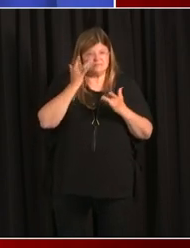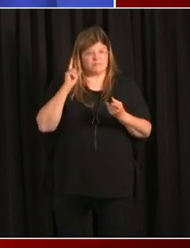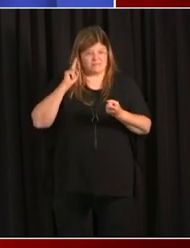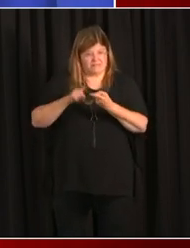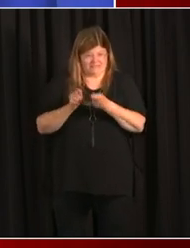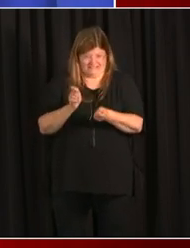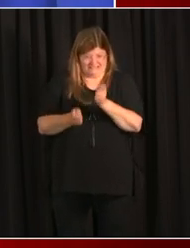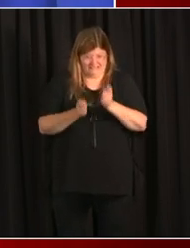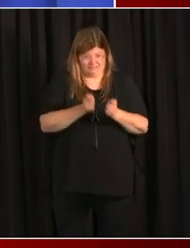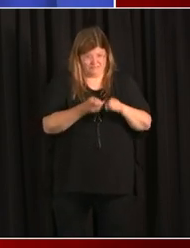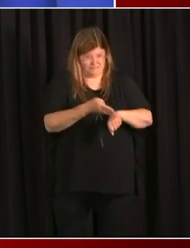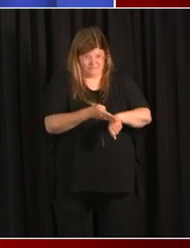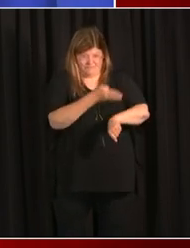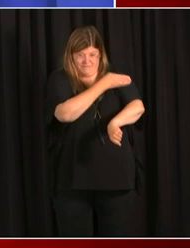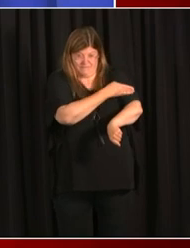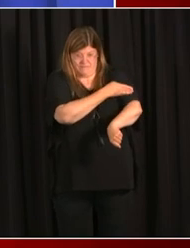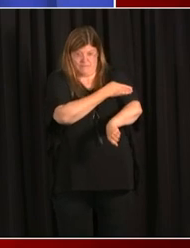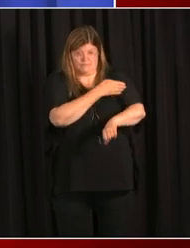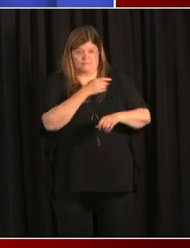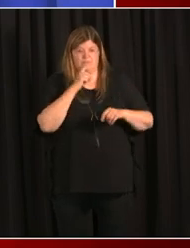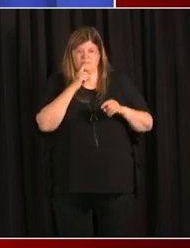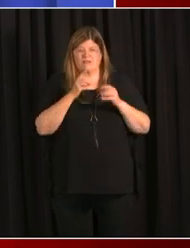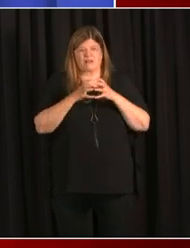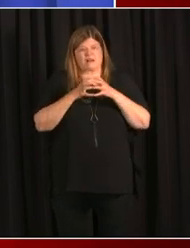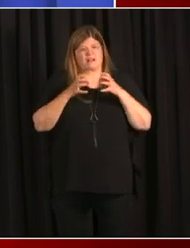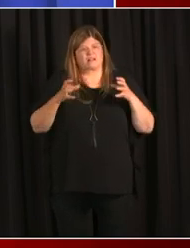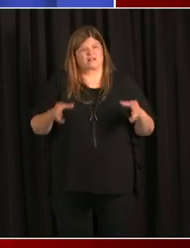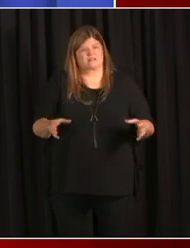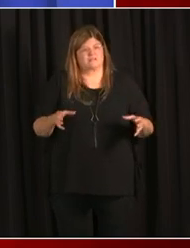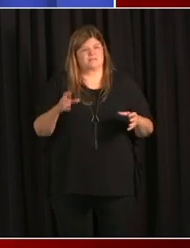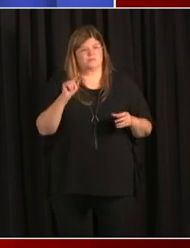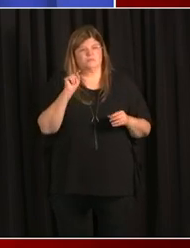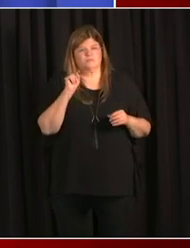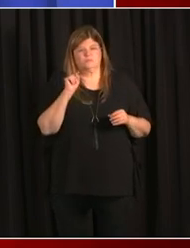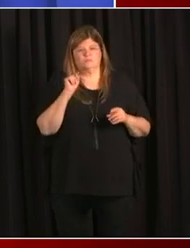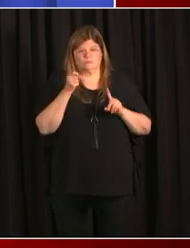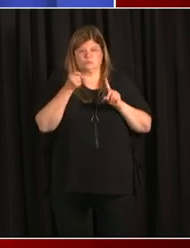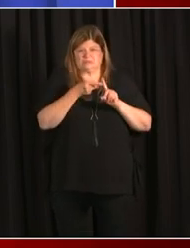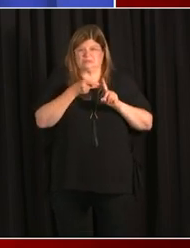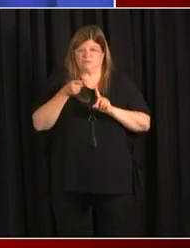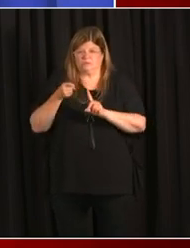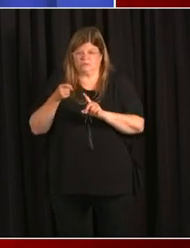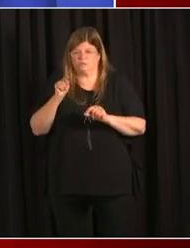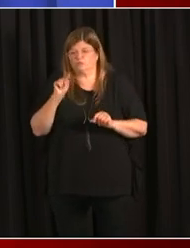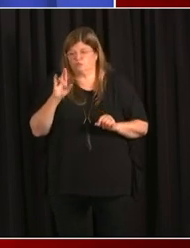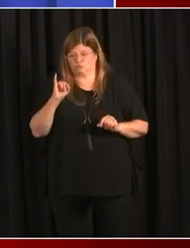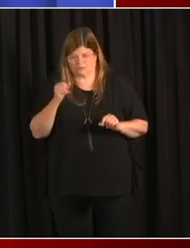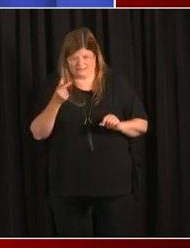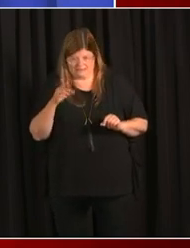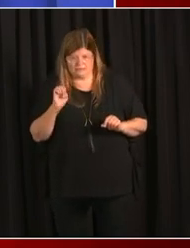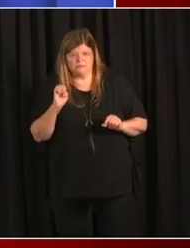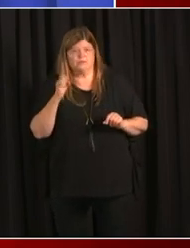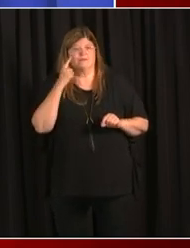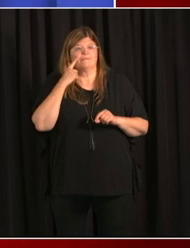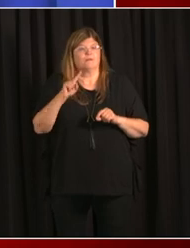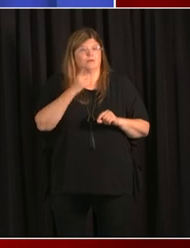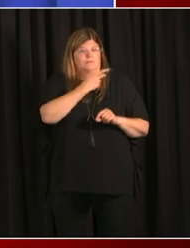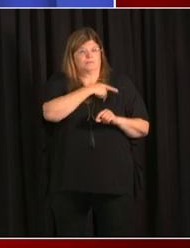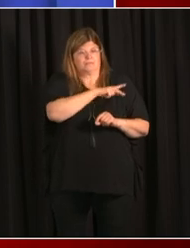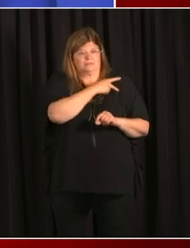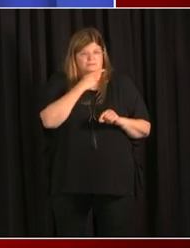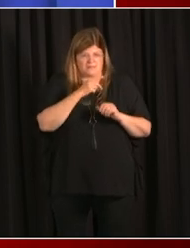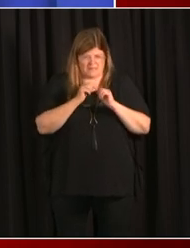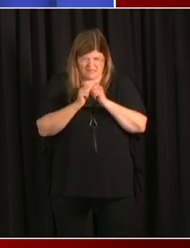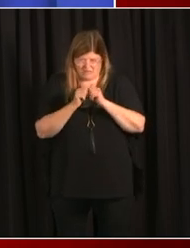their clinical environment, we're doing a lot of triaging of patients, and that resulted in some of